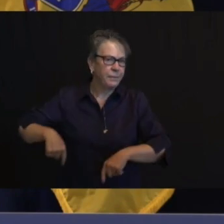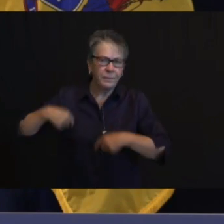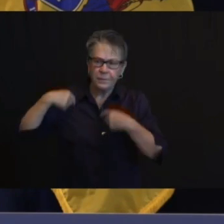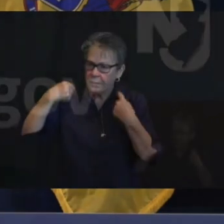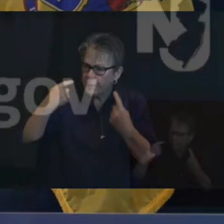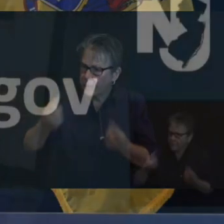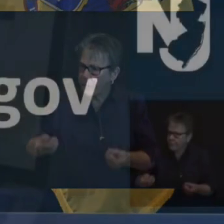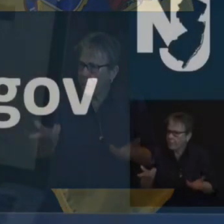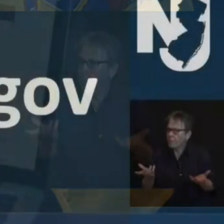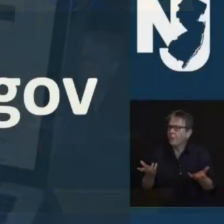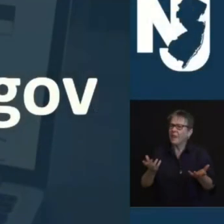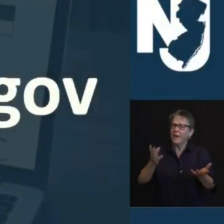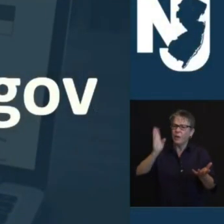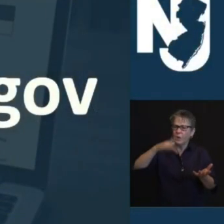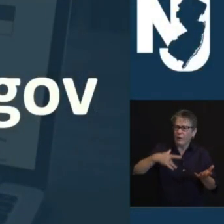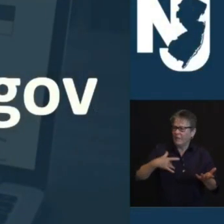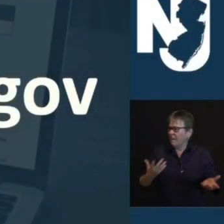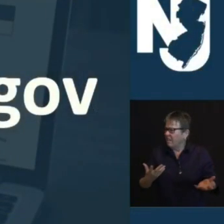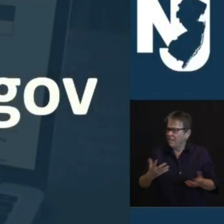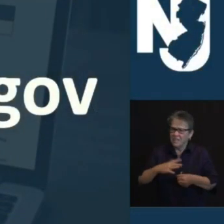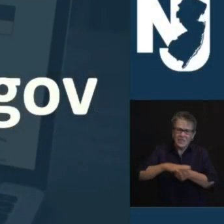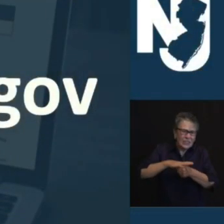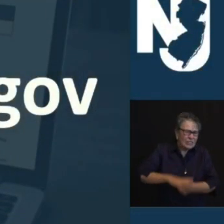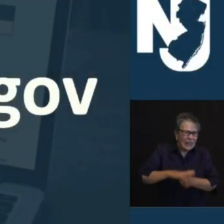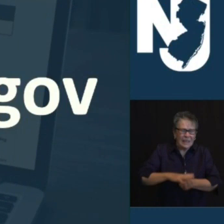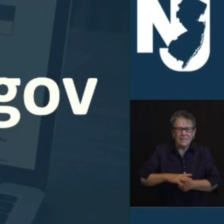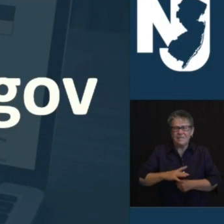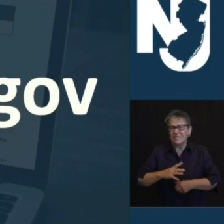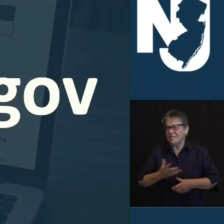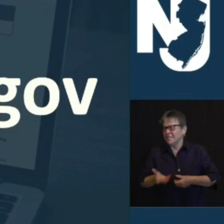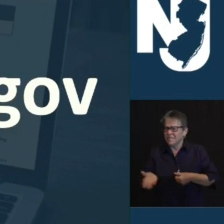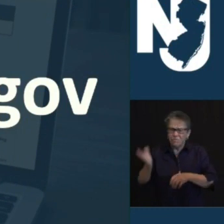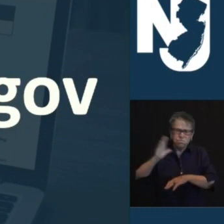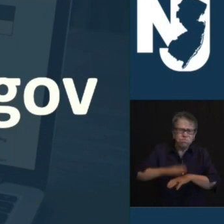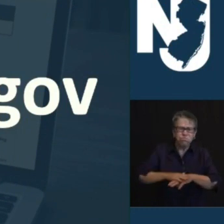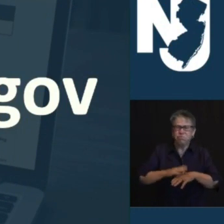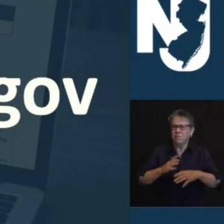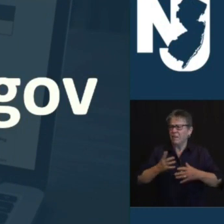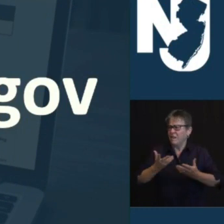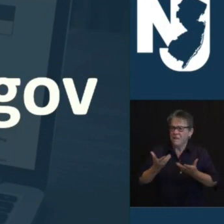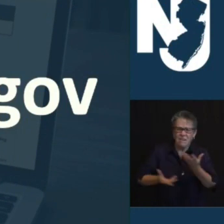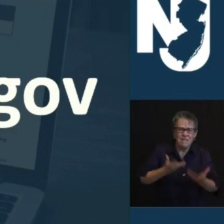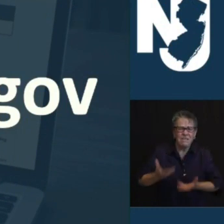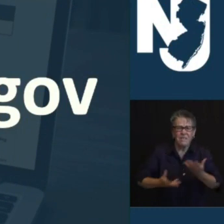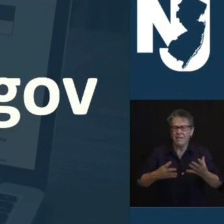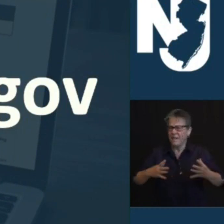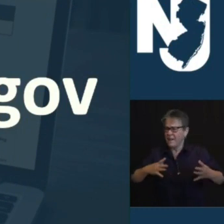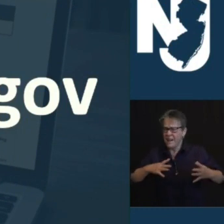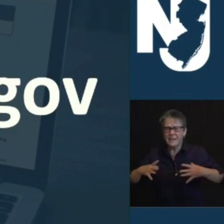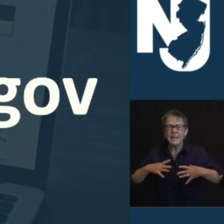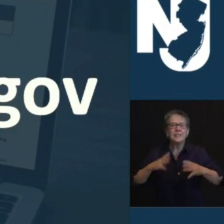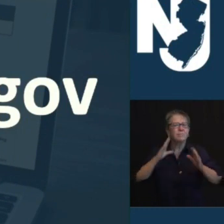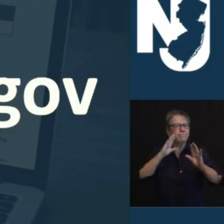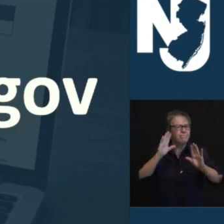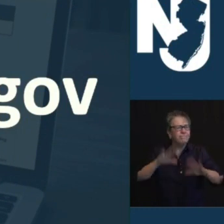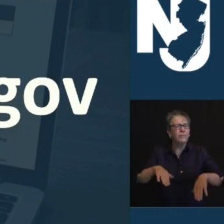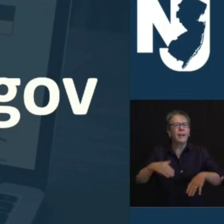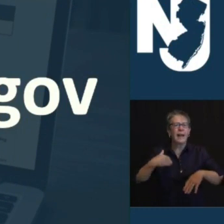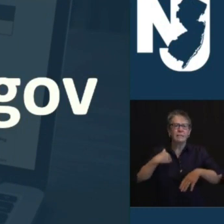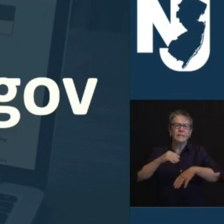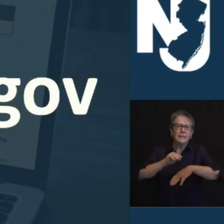to bear. Please know that help is available for any New Jerseyan feeling the strong emotional and mental toll